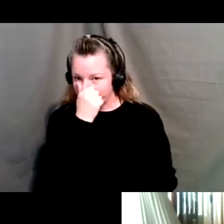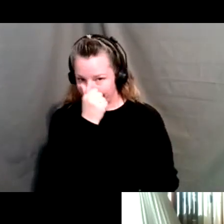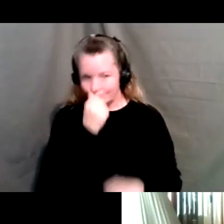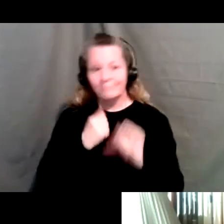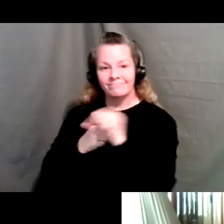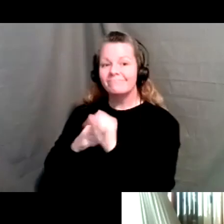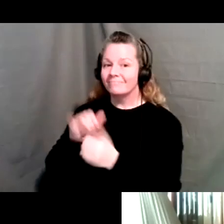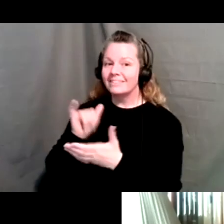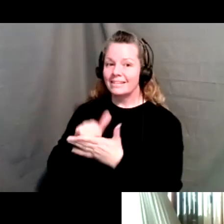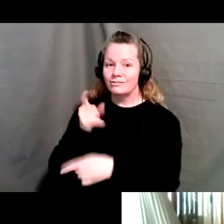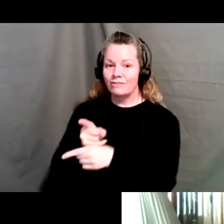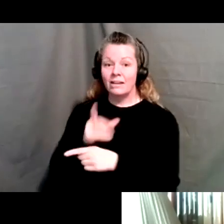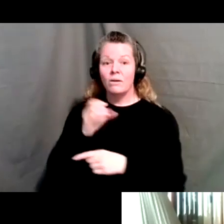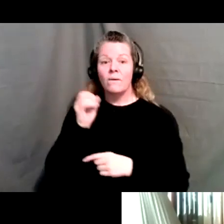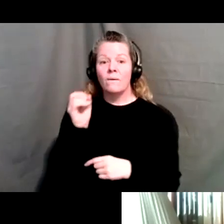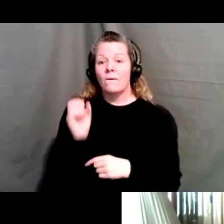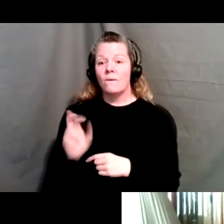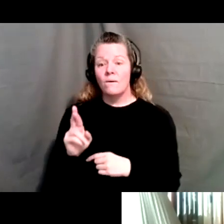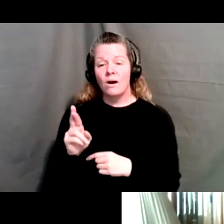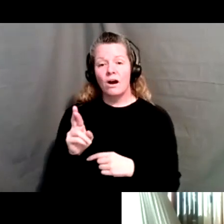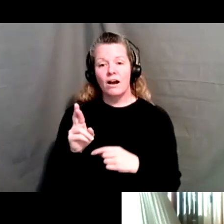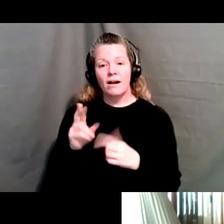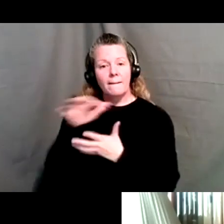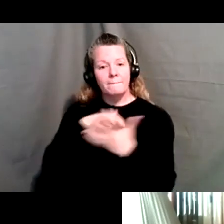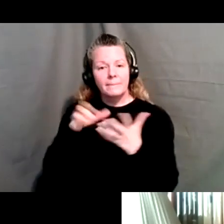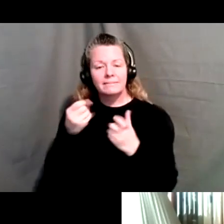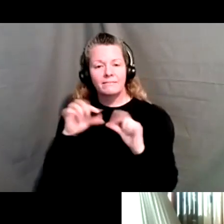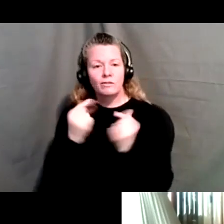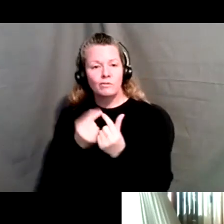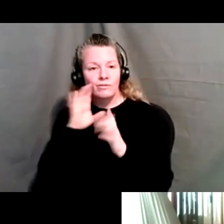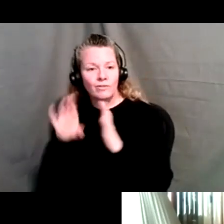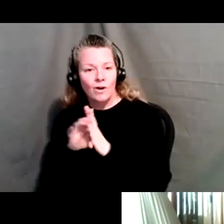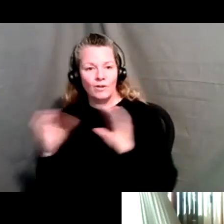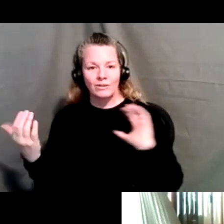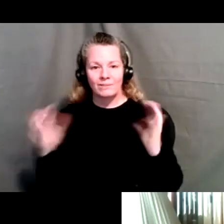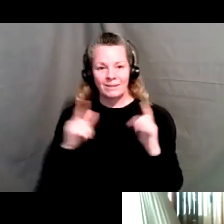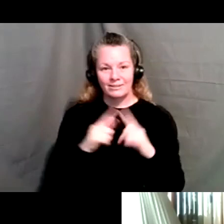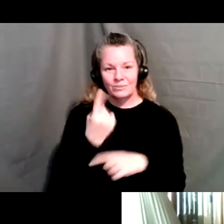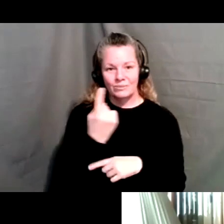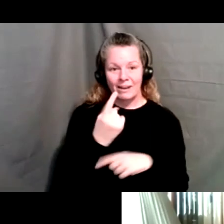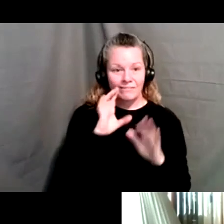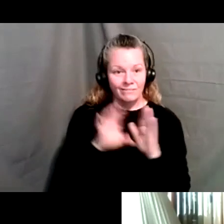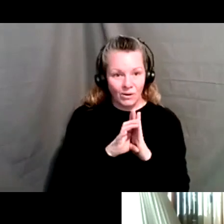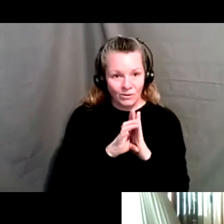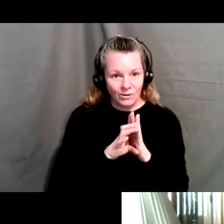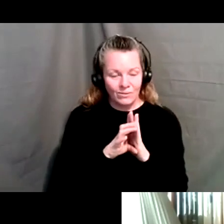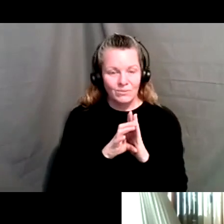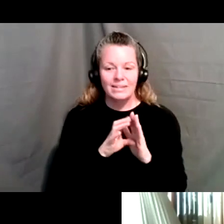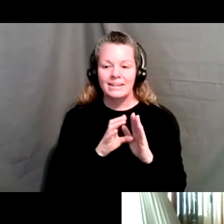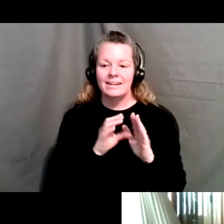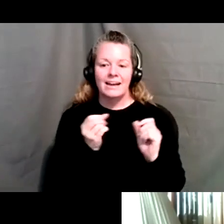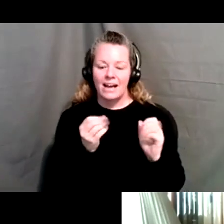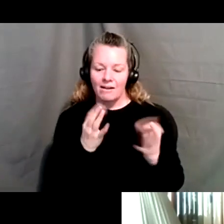correct. Or a combination of a group photo versus a singular photo, even of, a